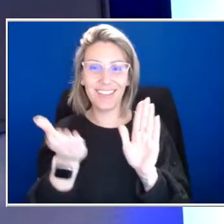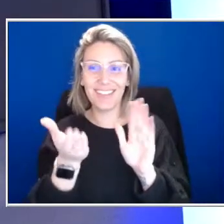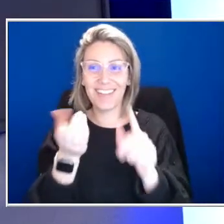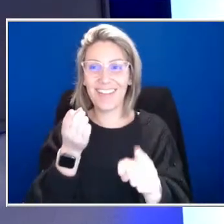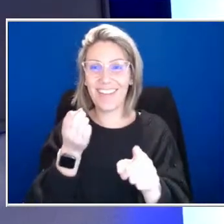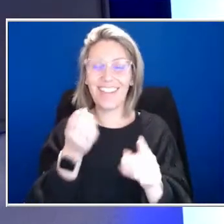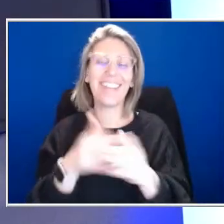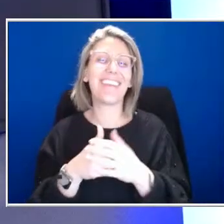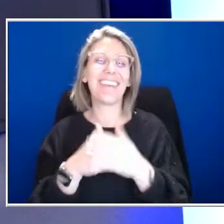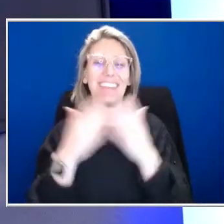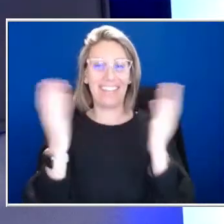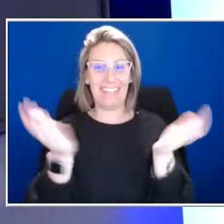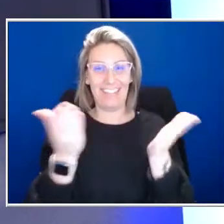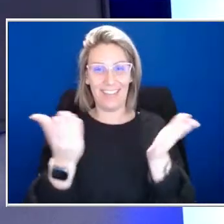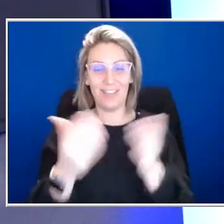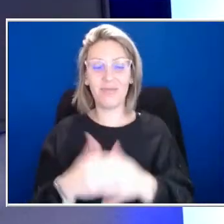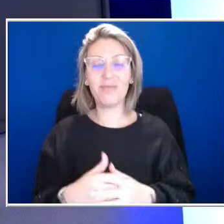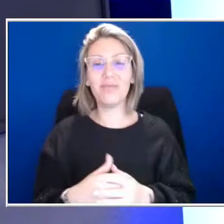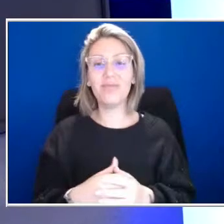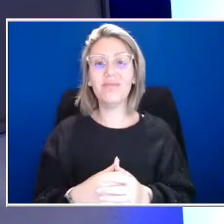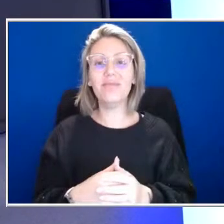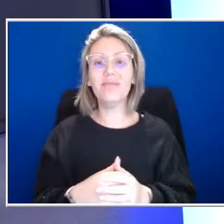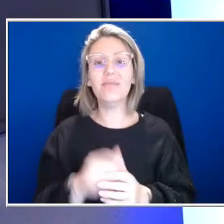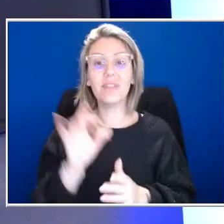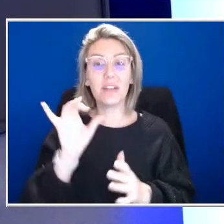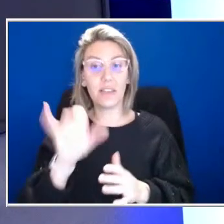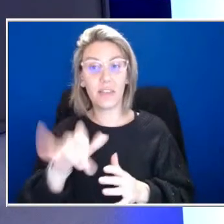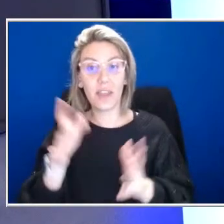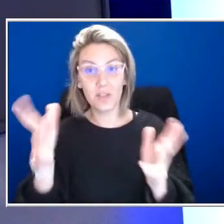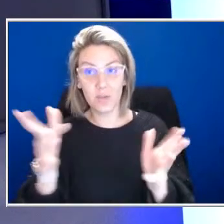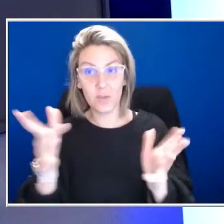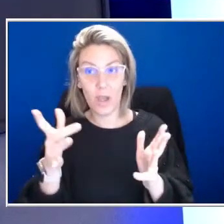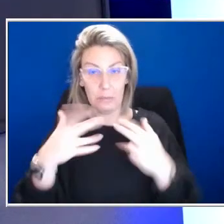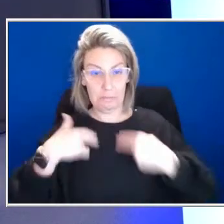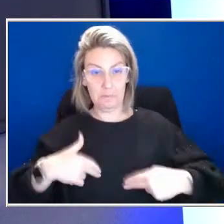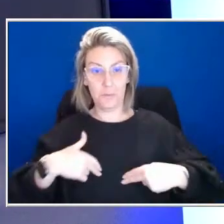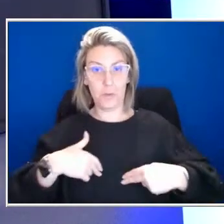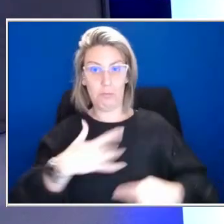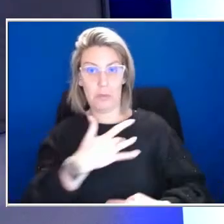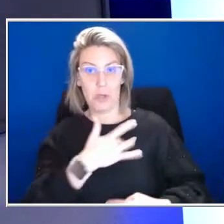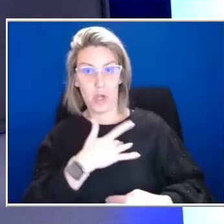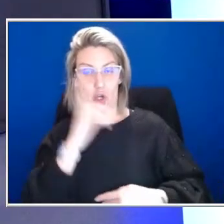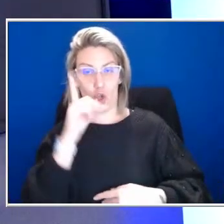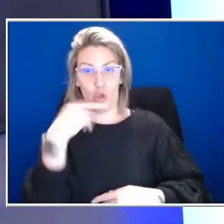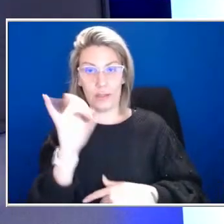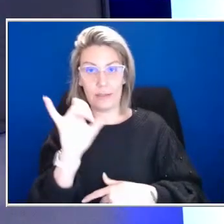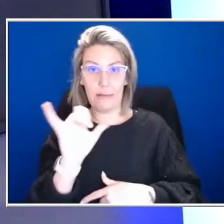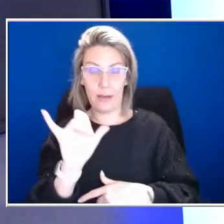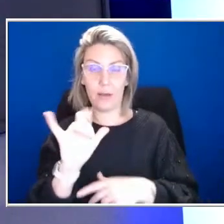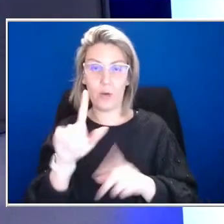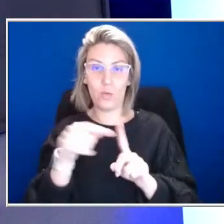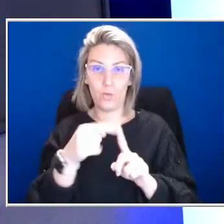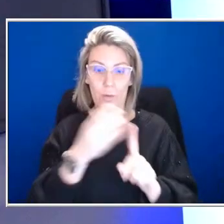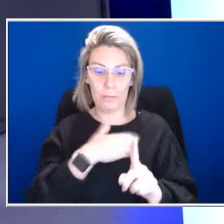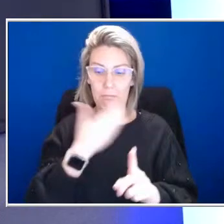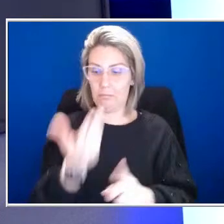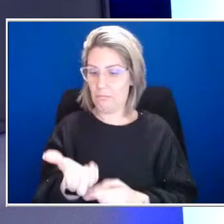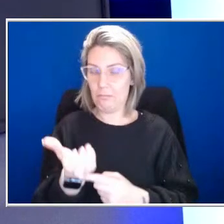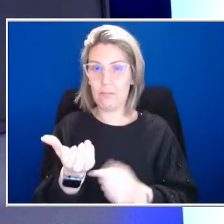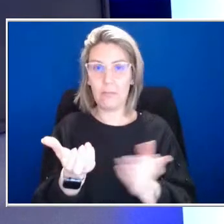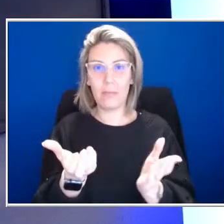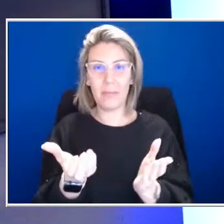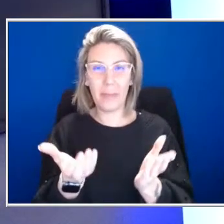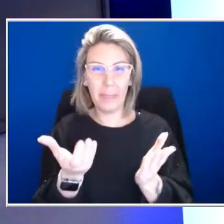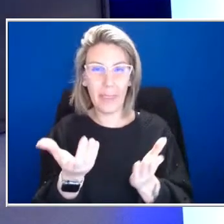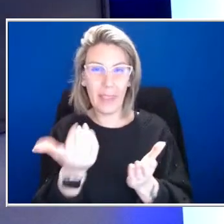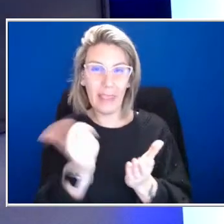it is. Okay. So this is what the heart looks like brought out. What is there anything unusual about it, or